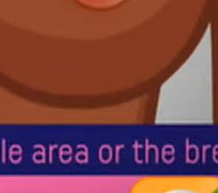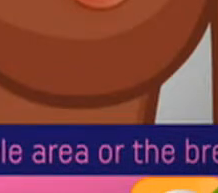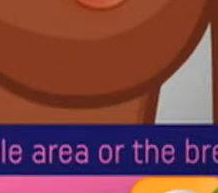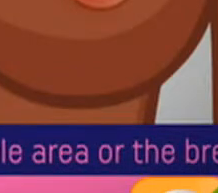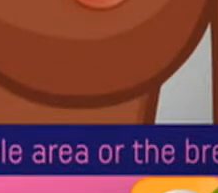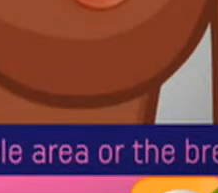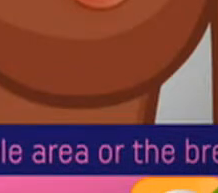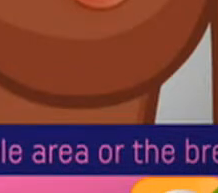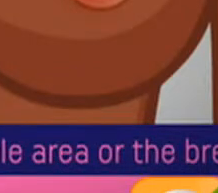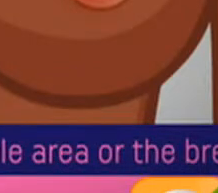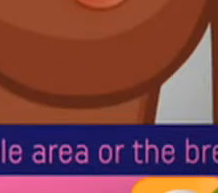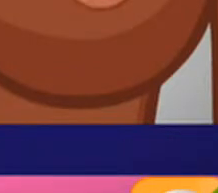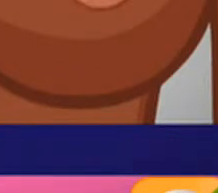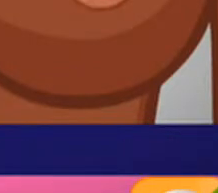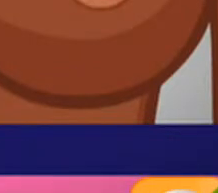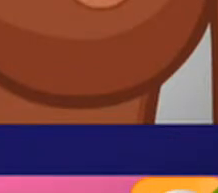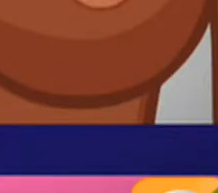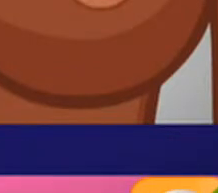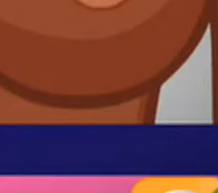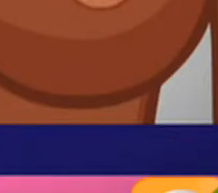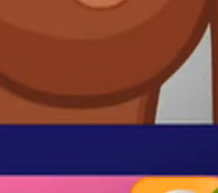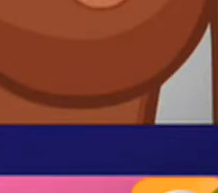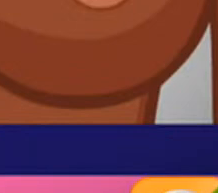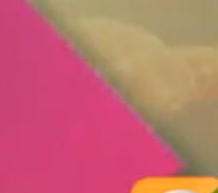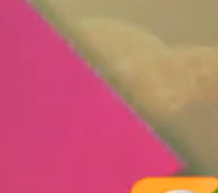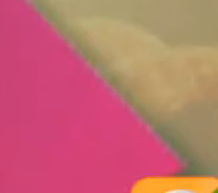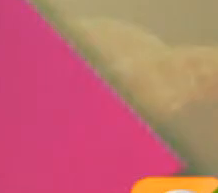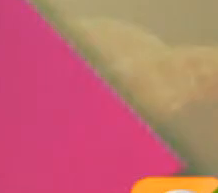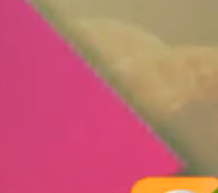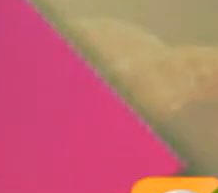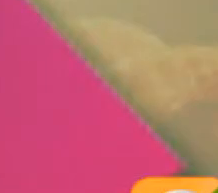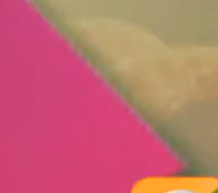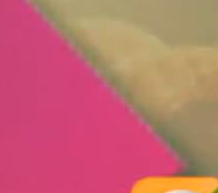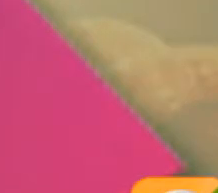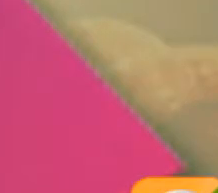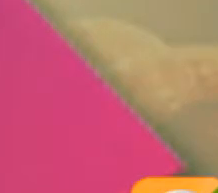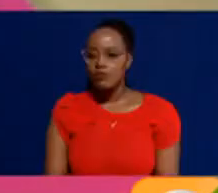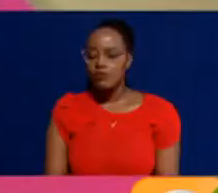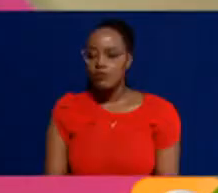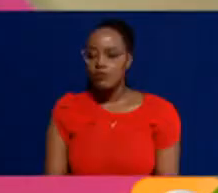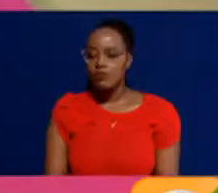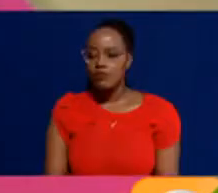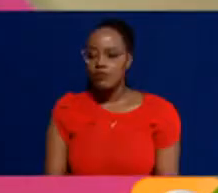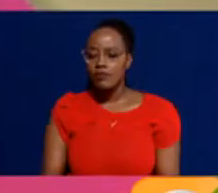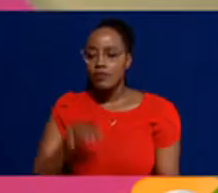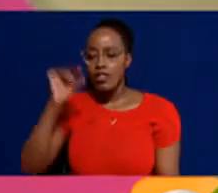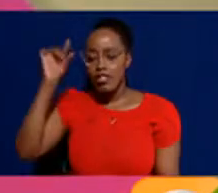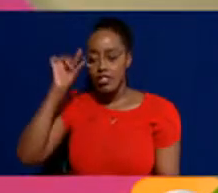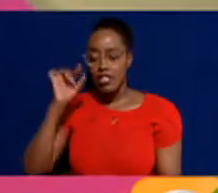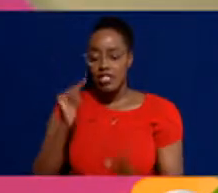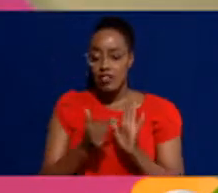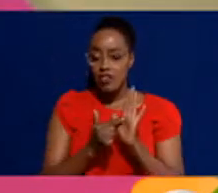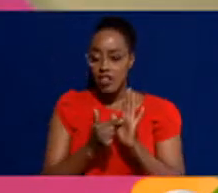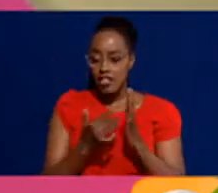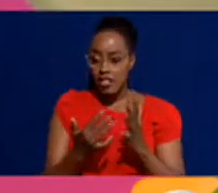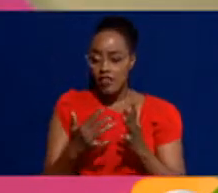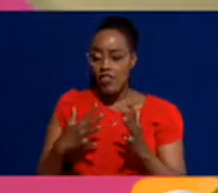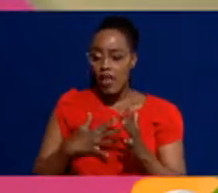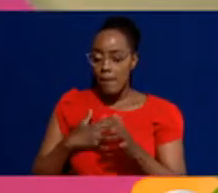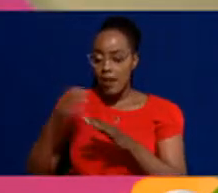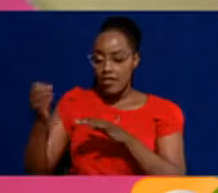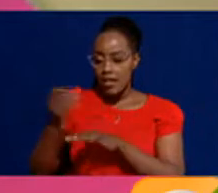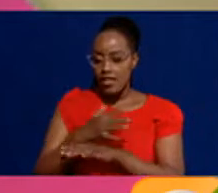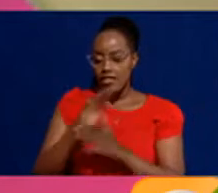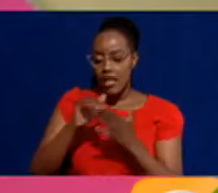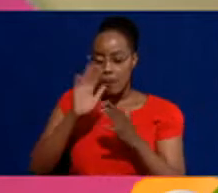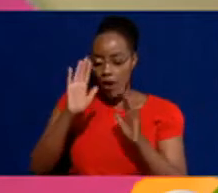the non-modifiable ones are things we can't do much to change. So those are things like gender. So breast cancer obviously